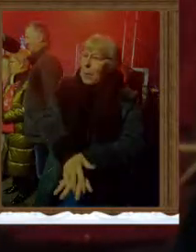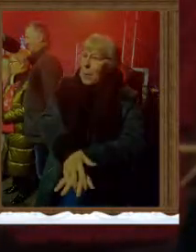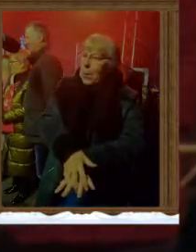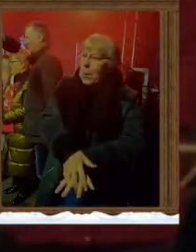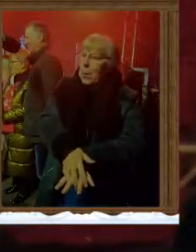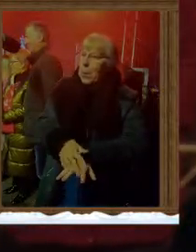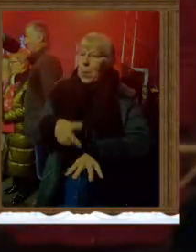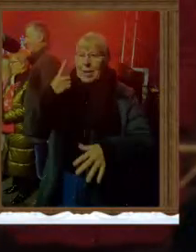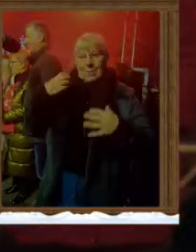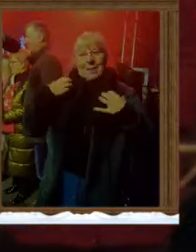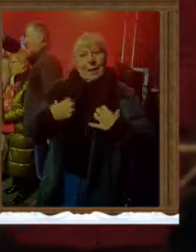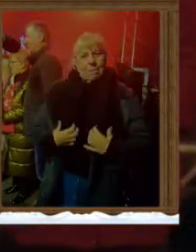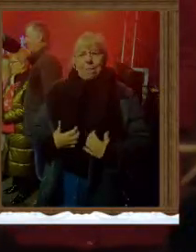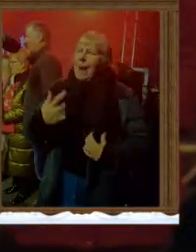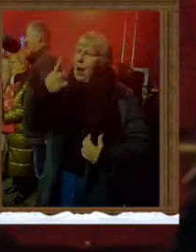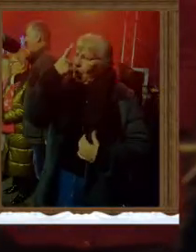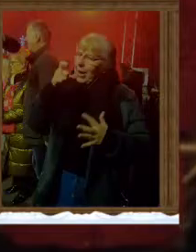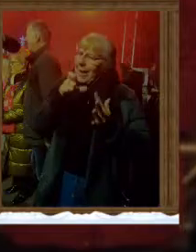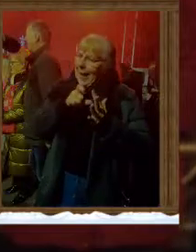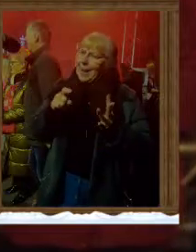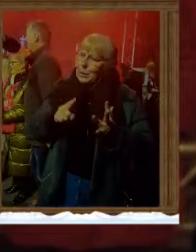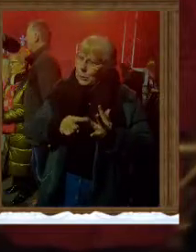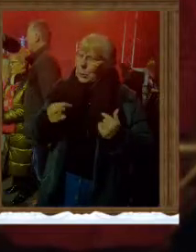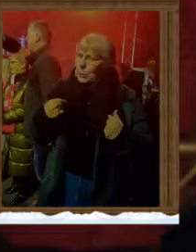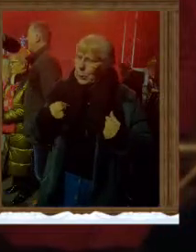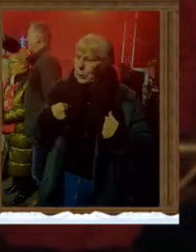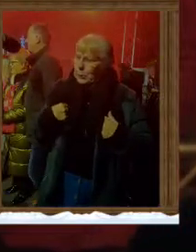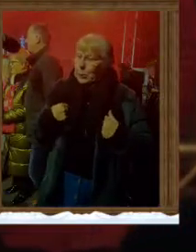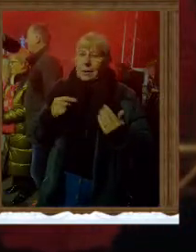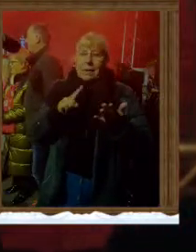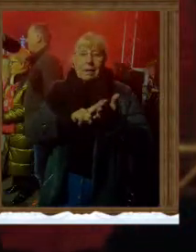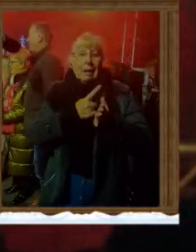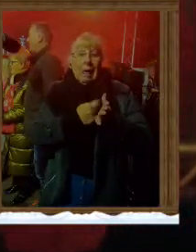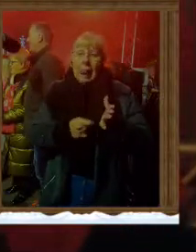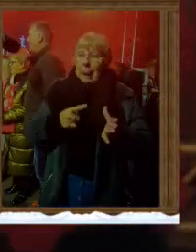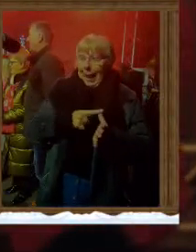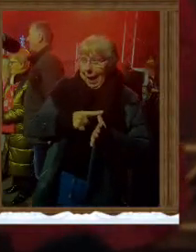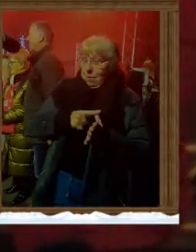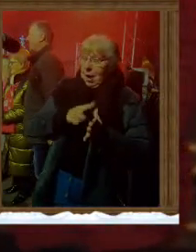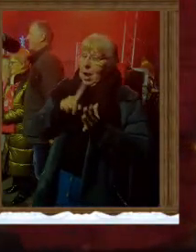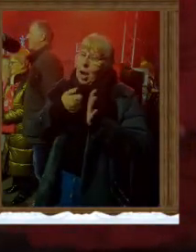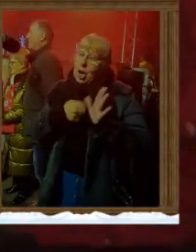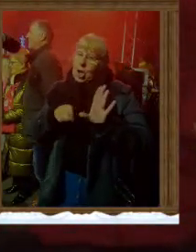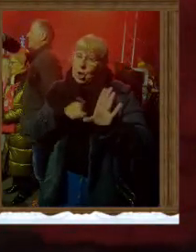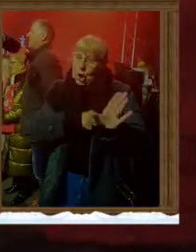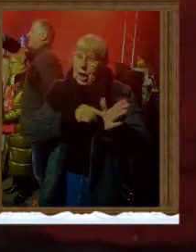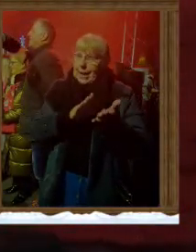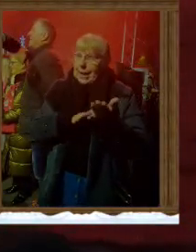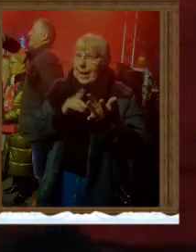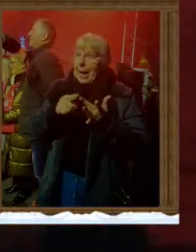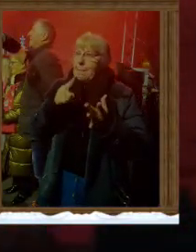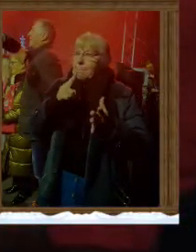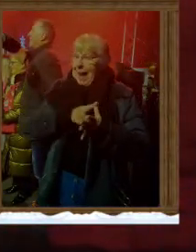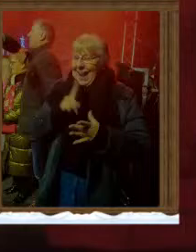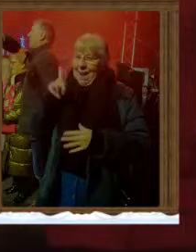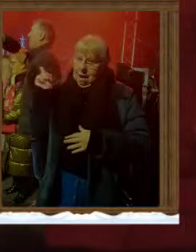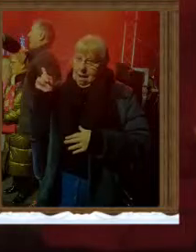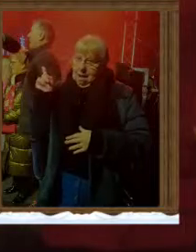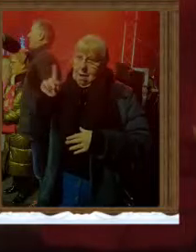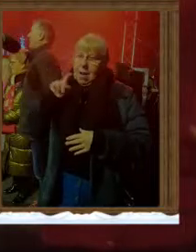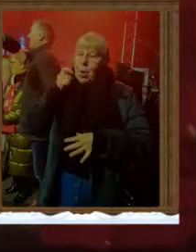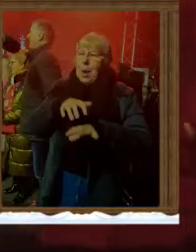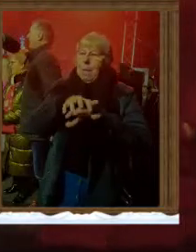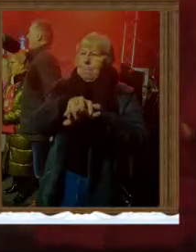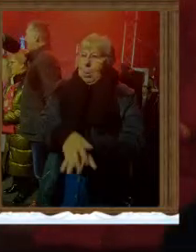mayor, I'm allowed to do this. So Lara, Johnny, and Maya only will be switching on the